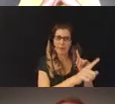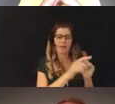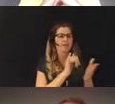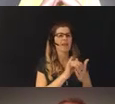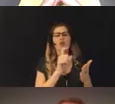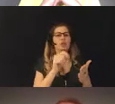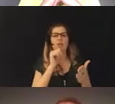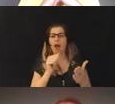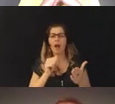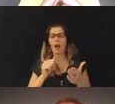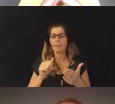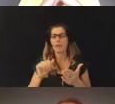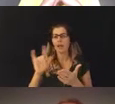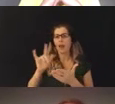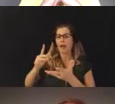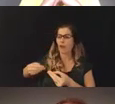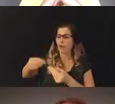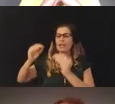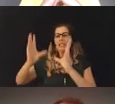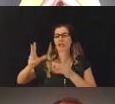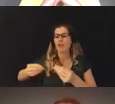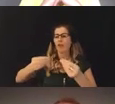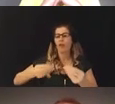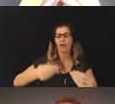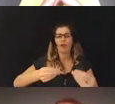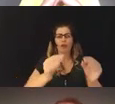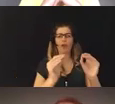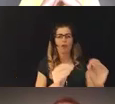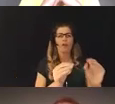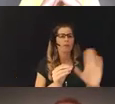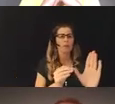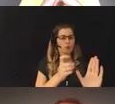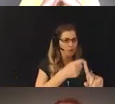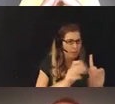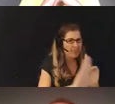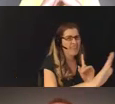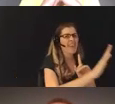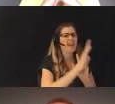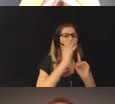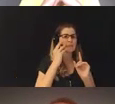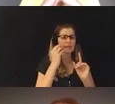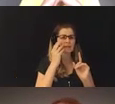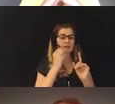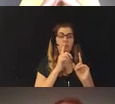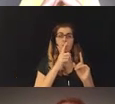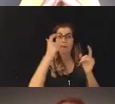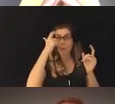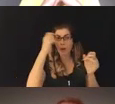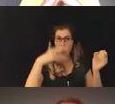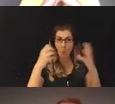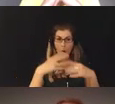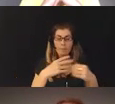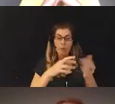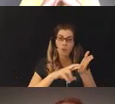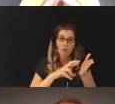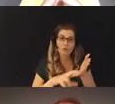predetermined and passed down or prescribed from teacher to a student. Discussion, brainstorming, and research are all